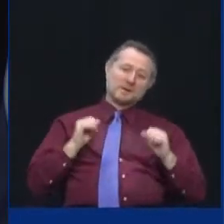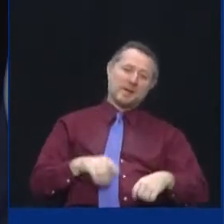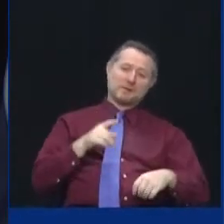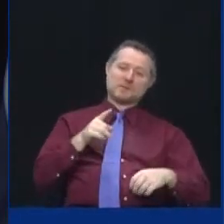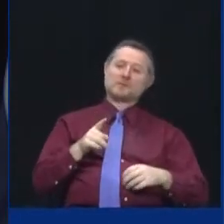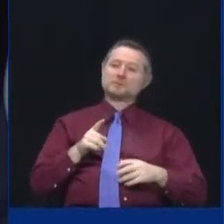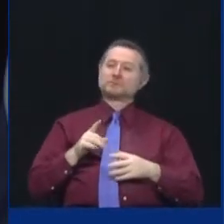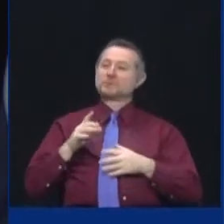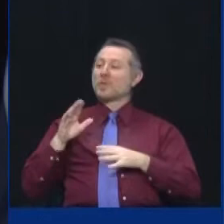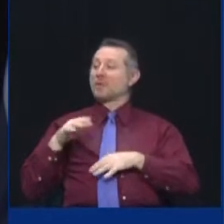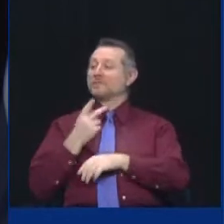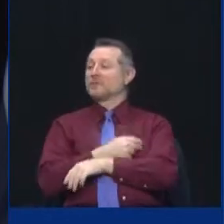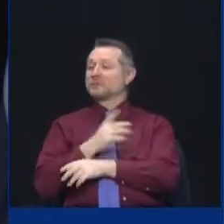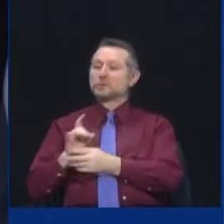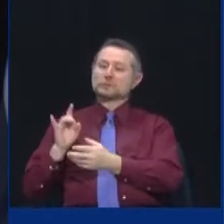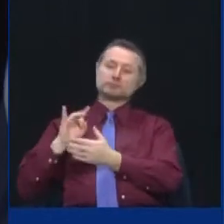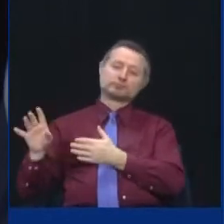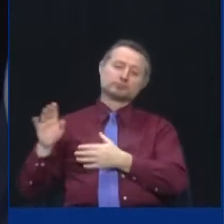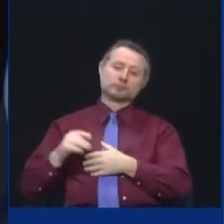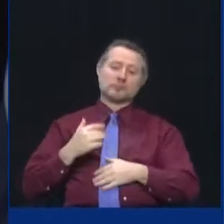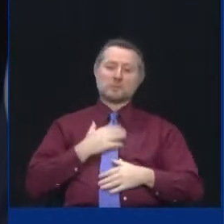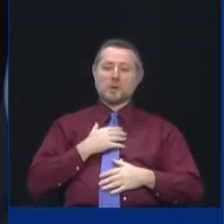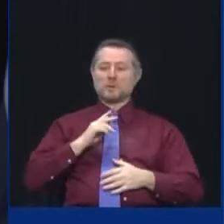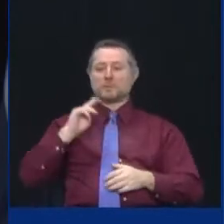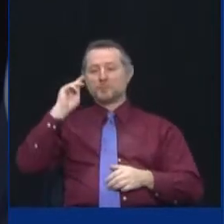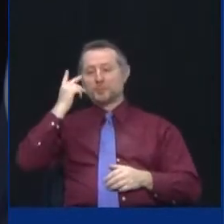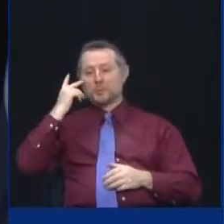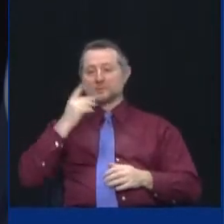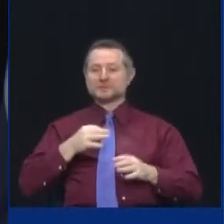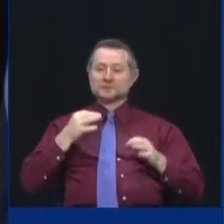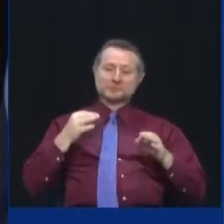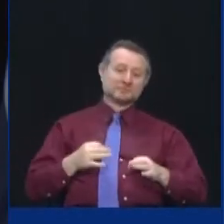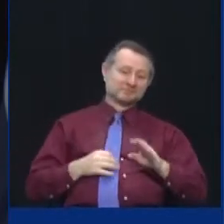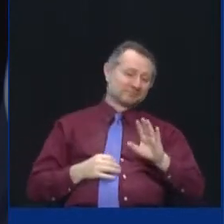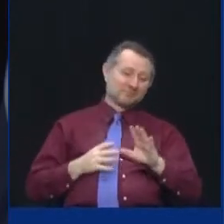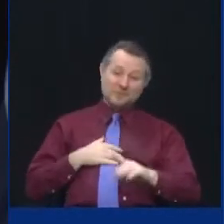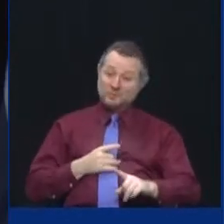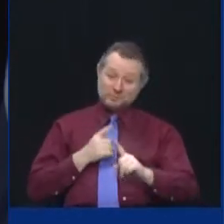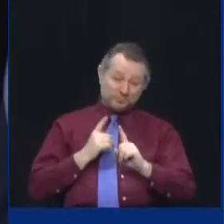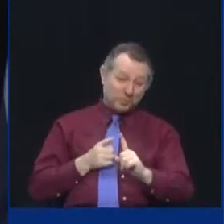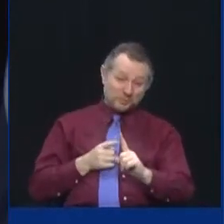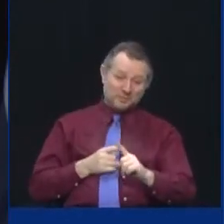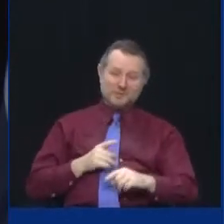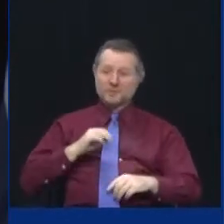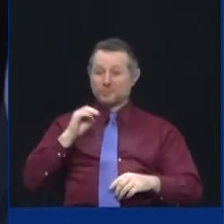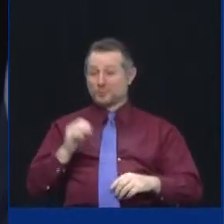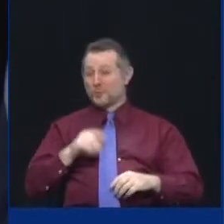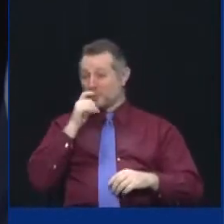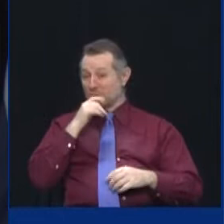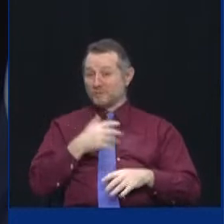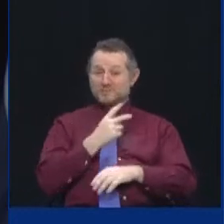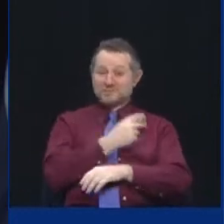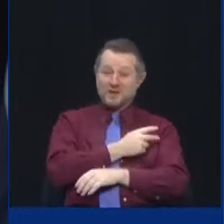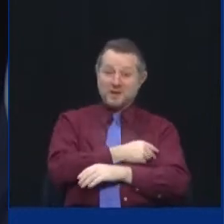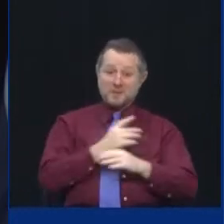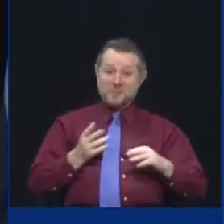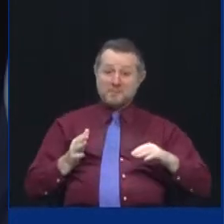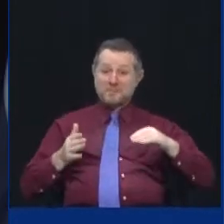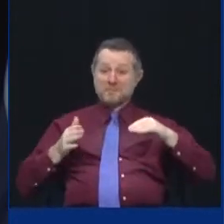decision. But the more the vaccine goes up, the lower the positivity rate